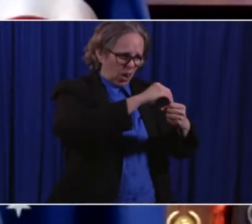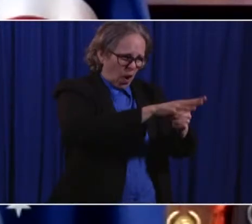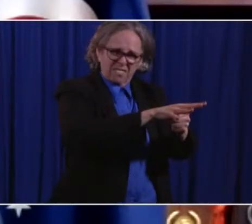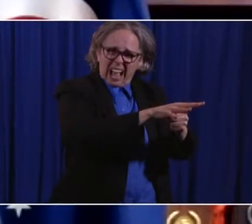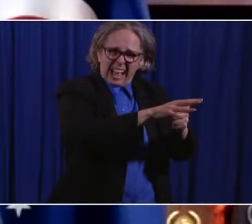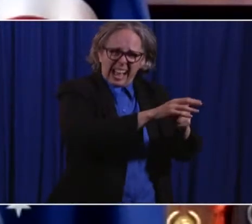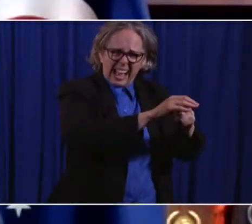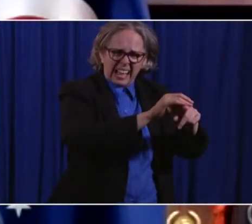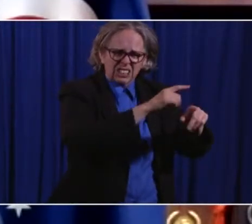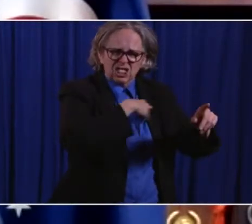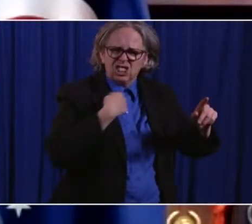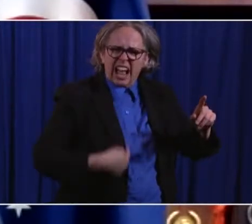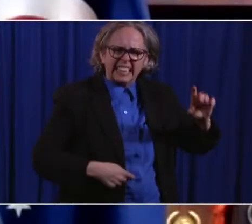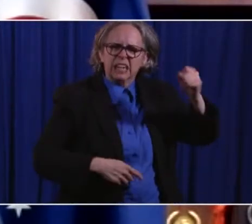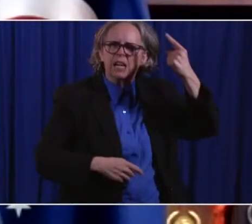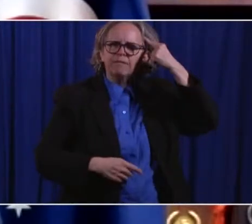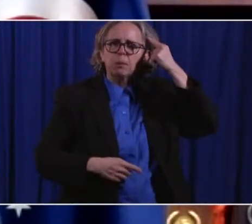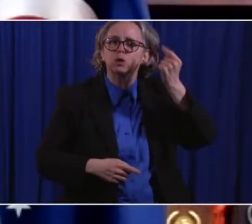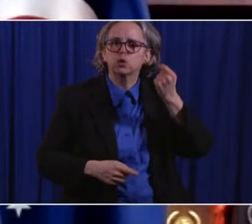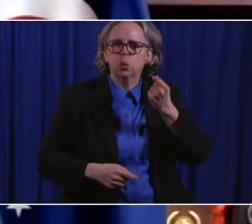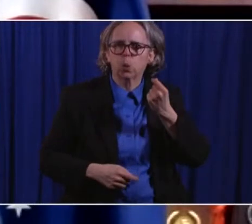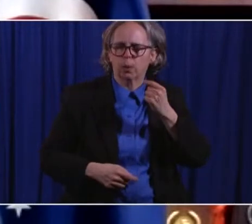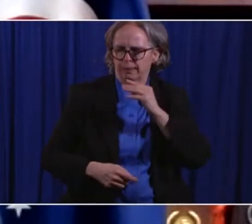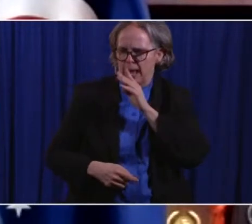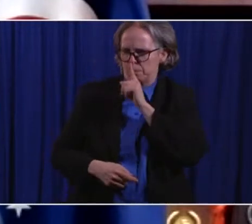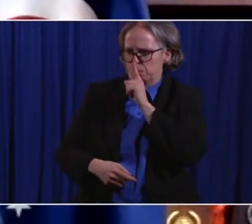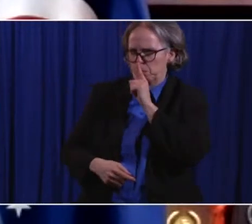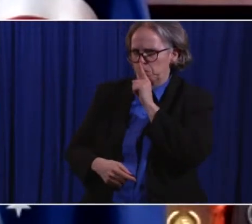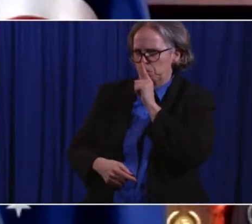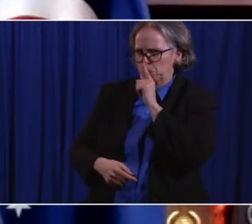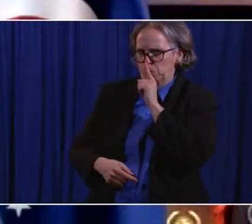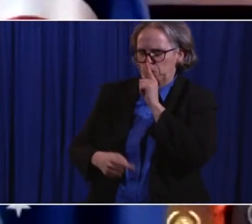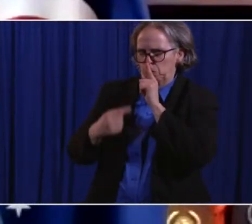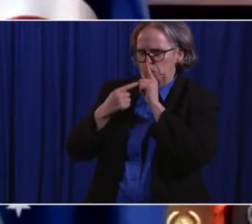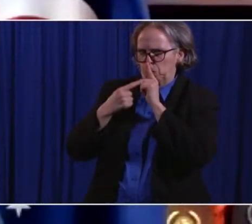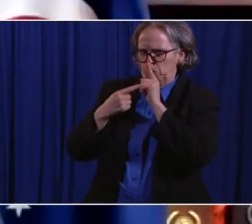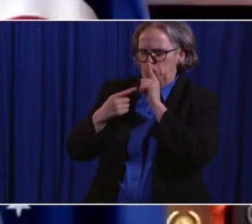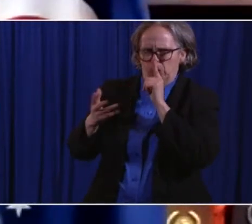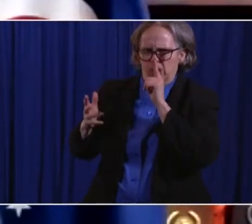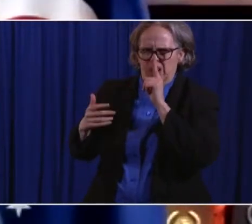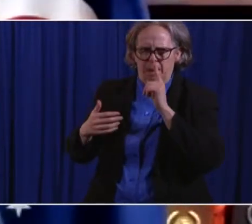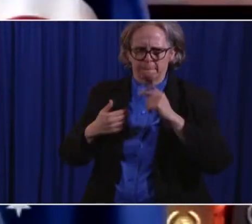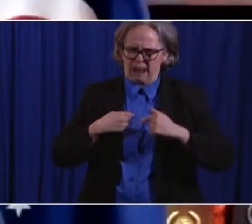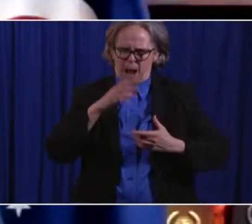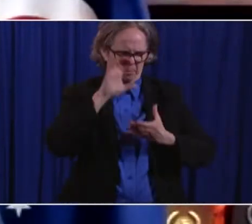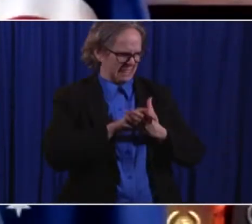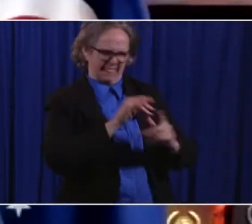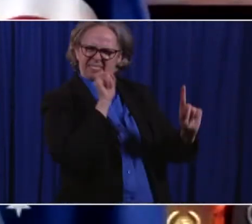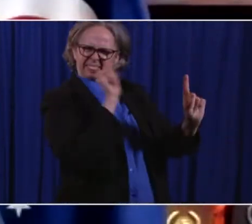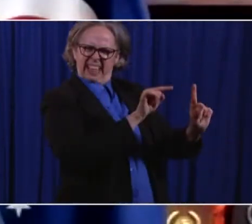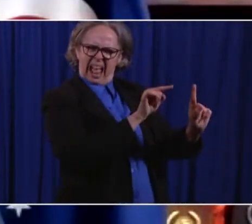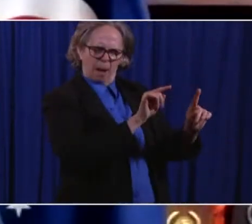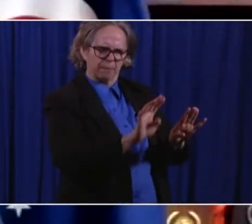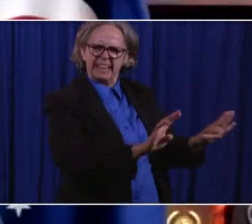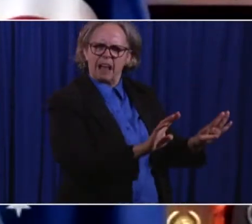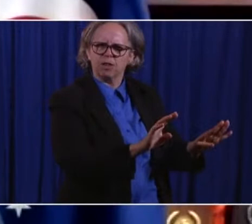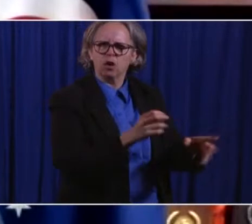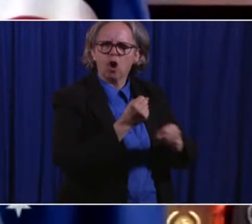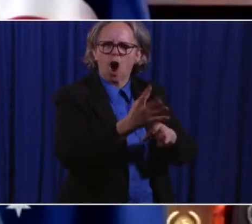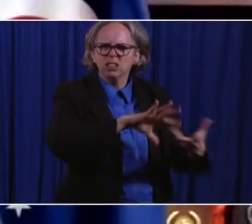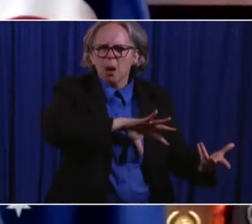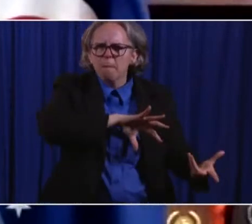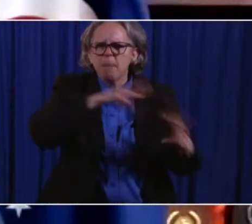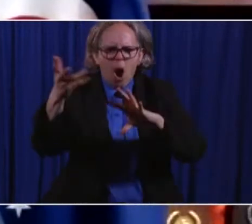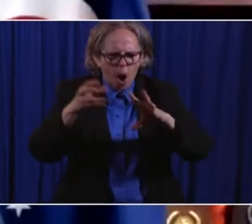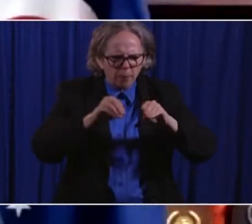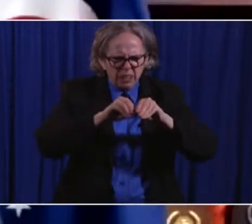their lack of responsiveness led to this pandemic. And we have to be able to have that